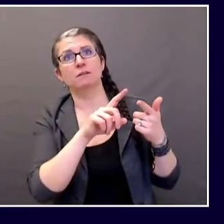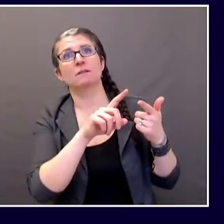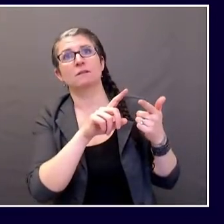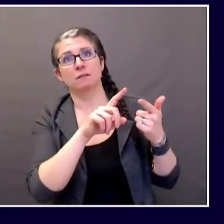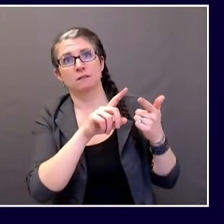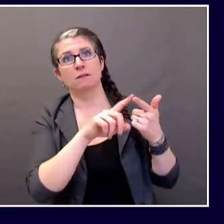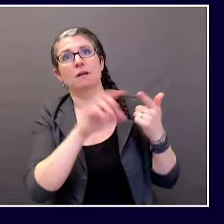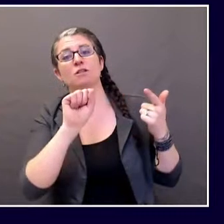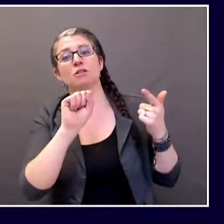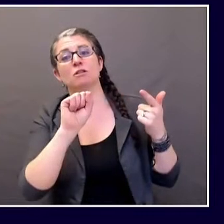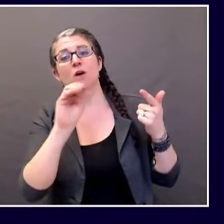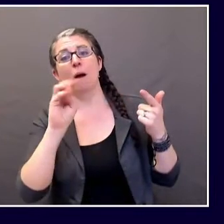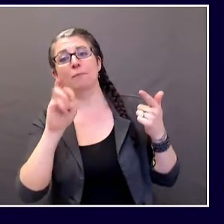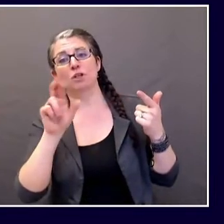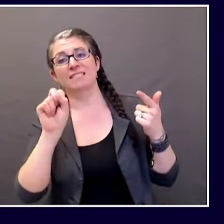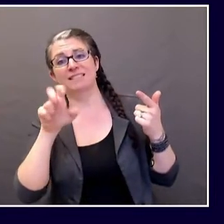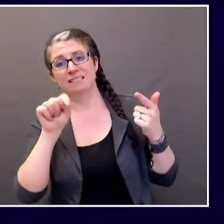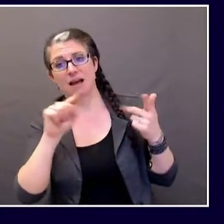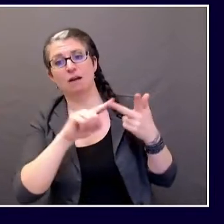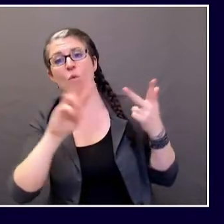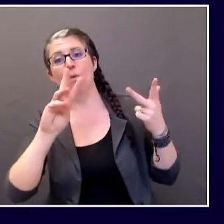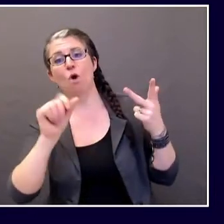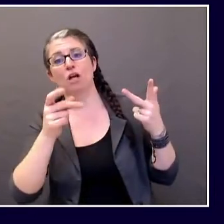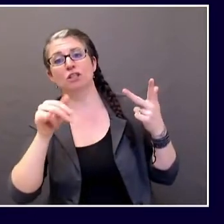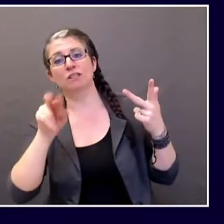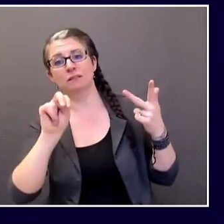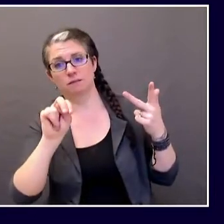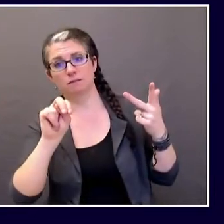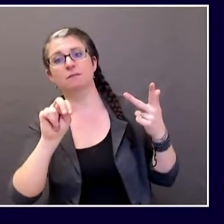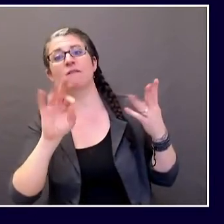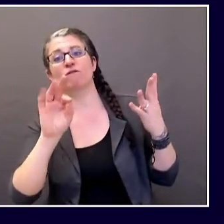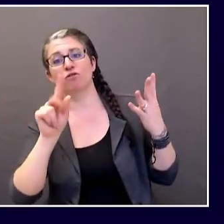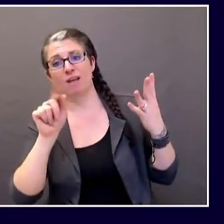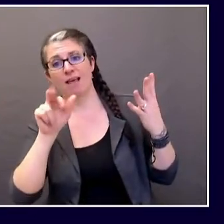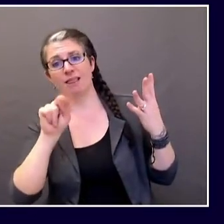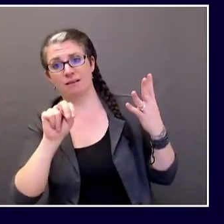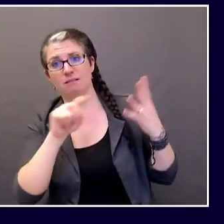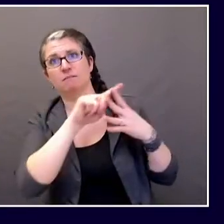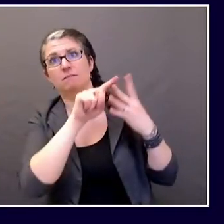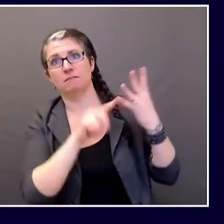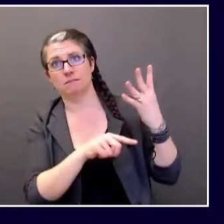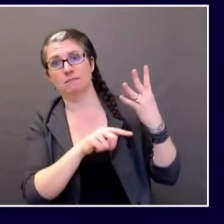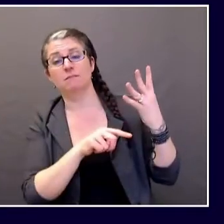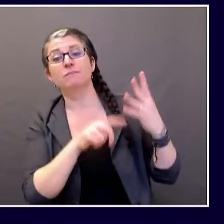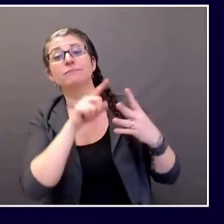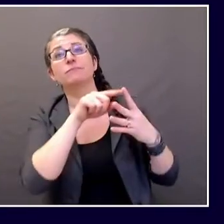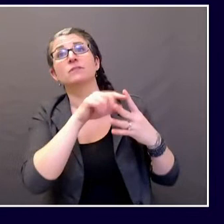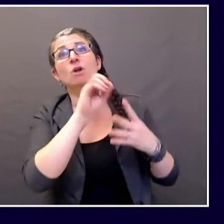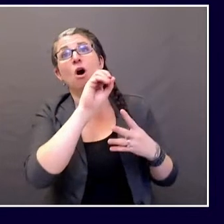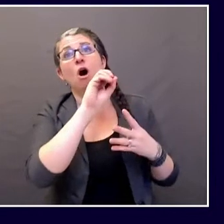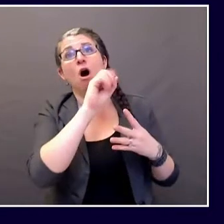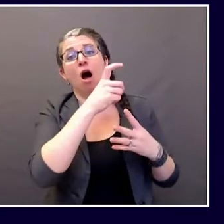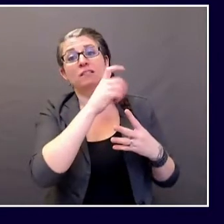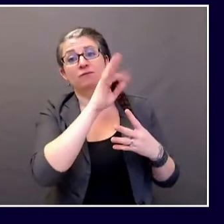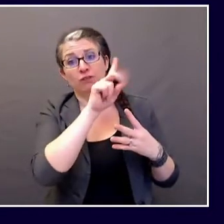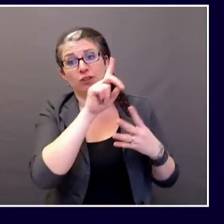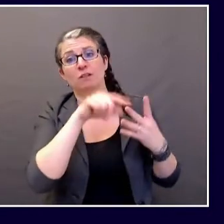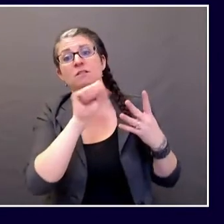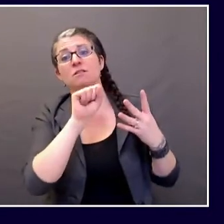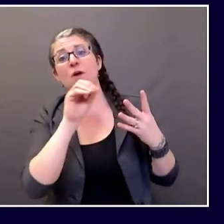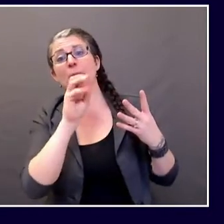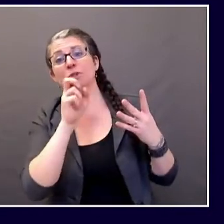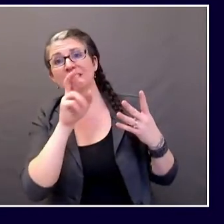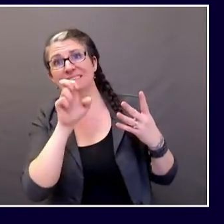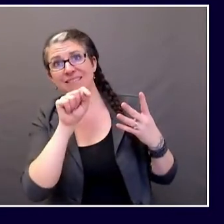County. So for Oxford, Somerset, we're working with providers and consortia on the ground who can